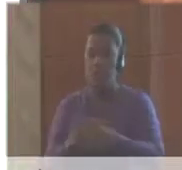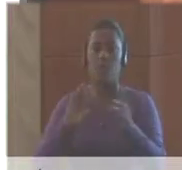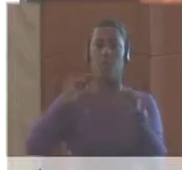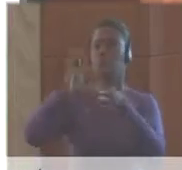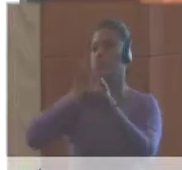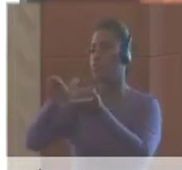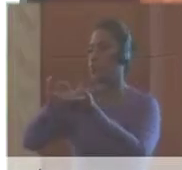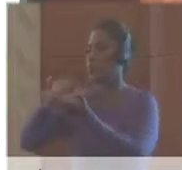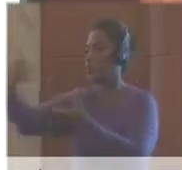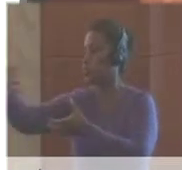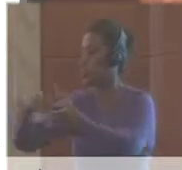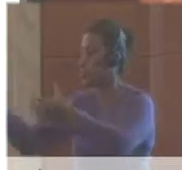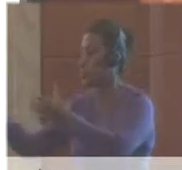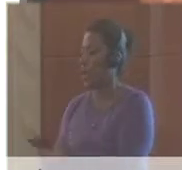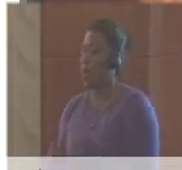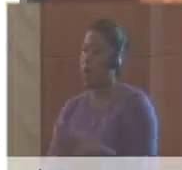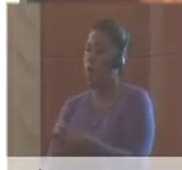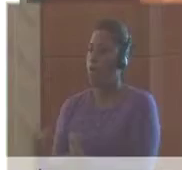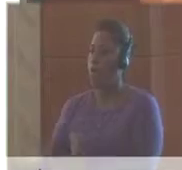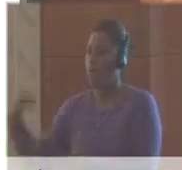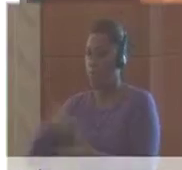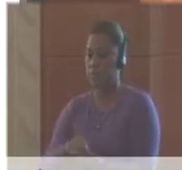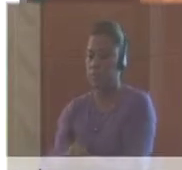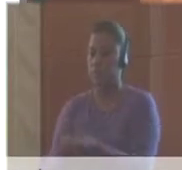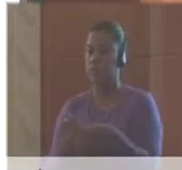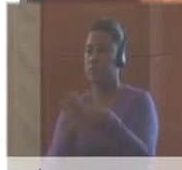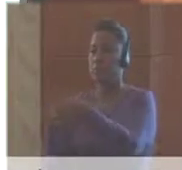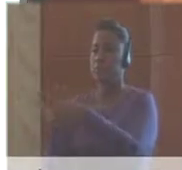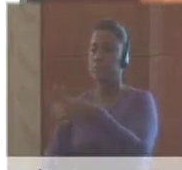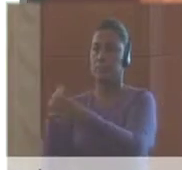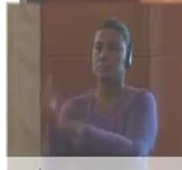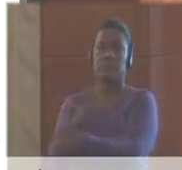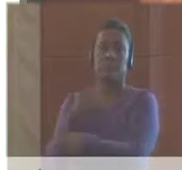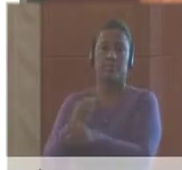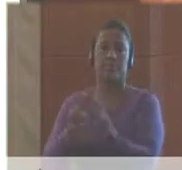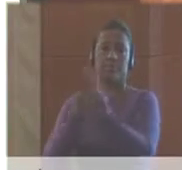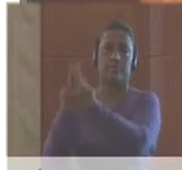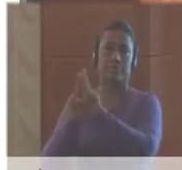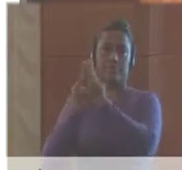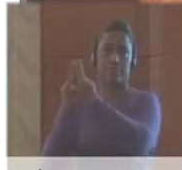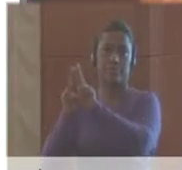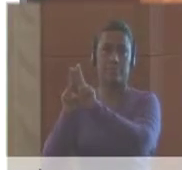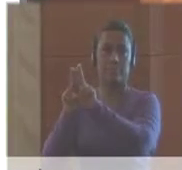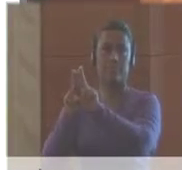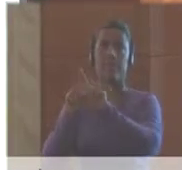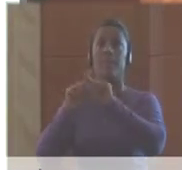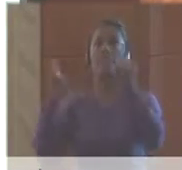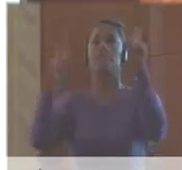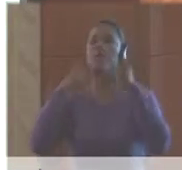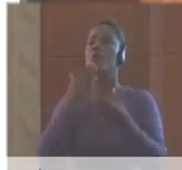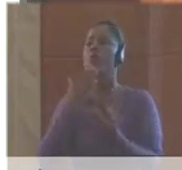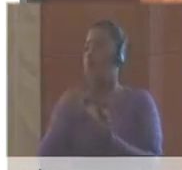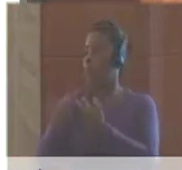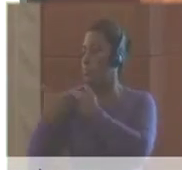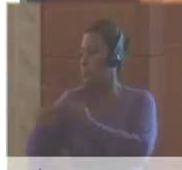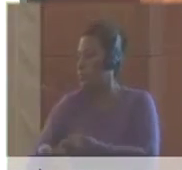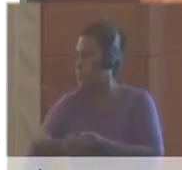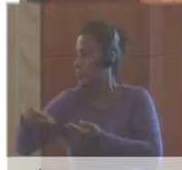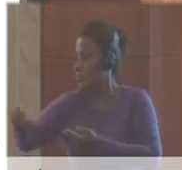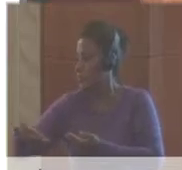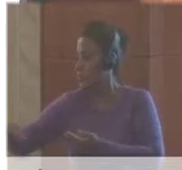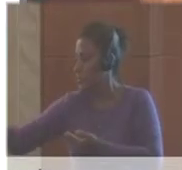somehow find partners and cooperation. And this has another consequence, which is